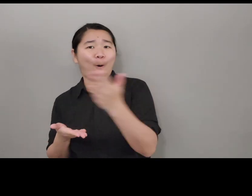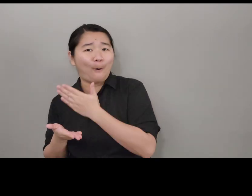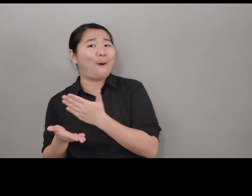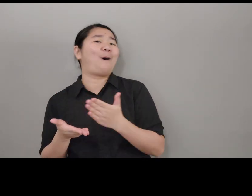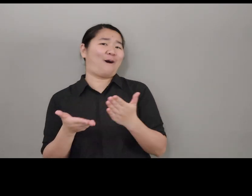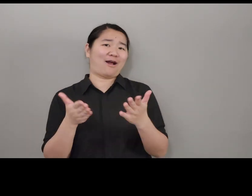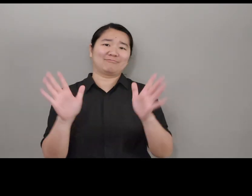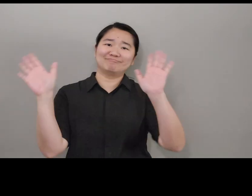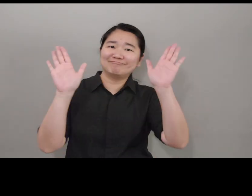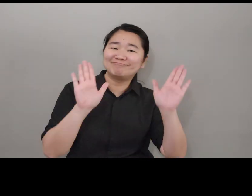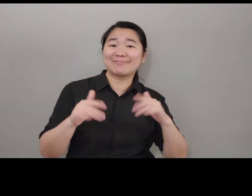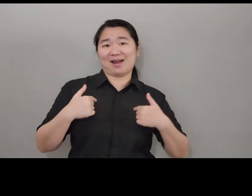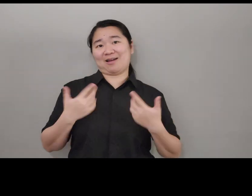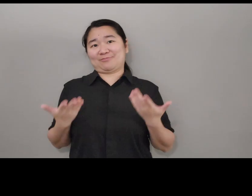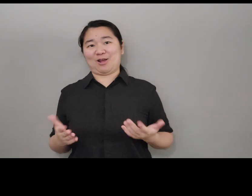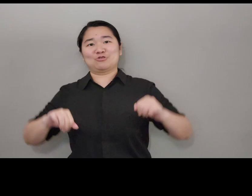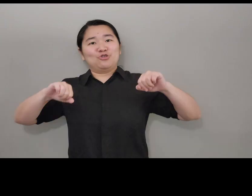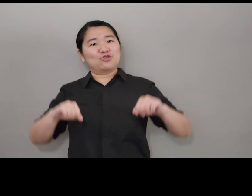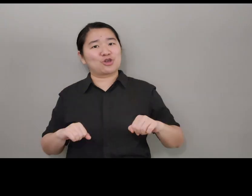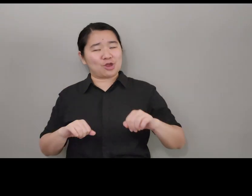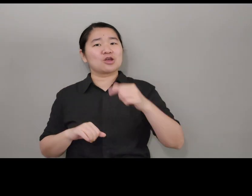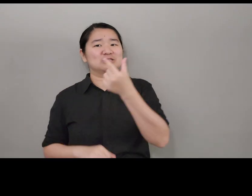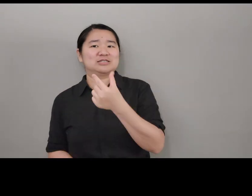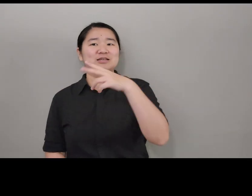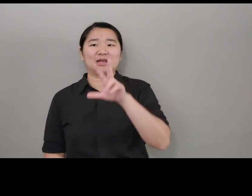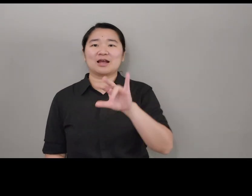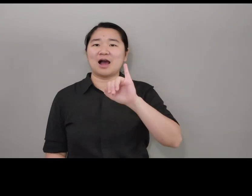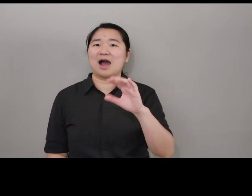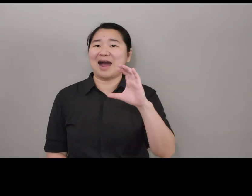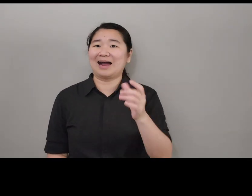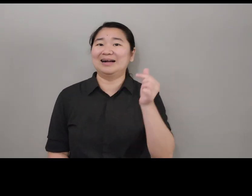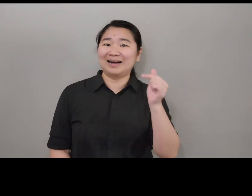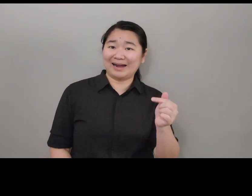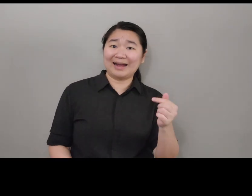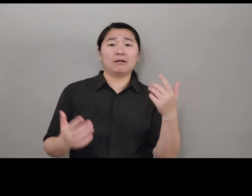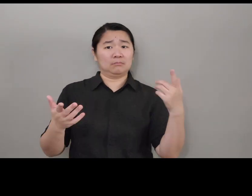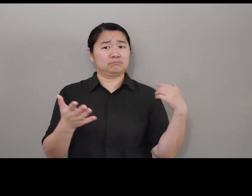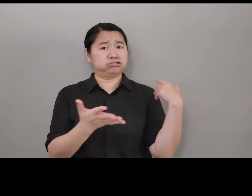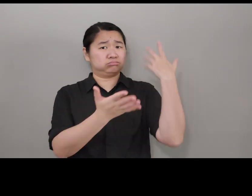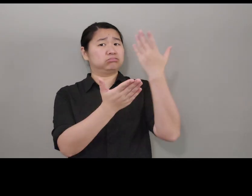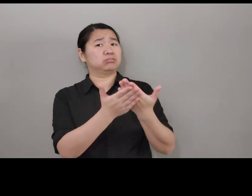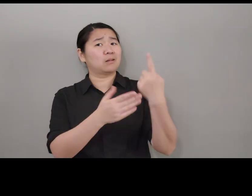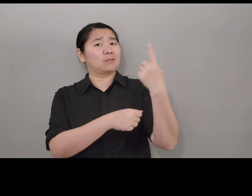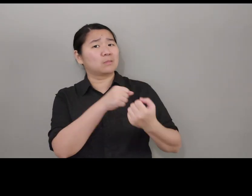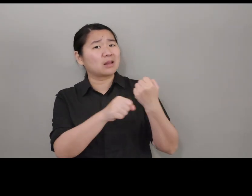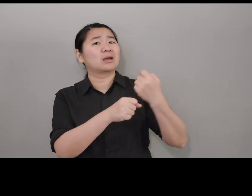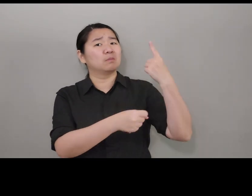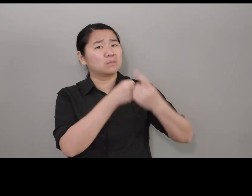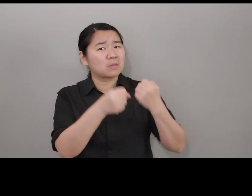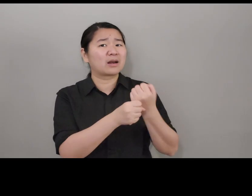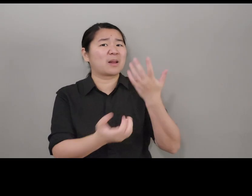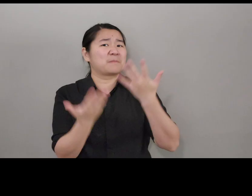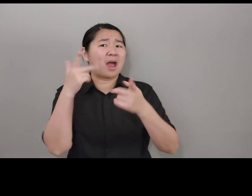to see the community come alive. And I think year on year, we are seeing a difference. So kudos to everybody doing